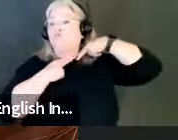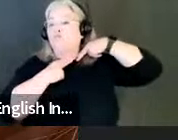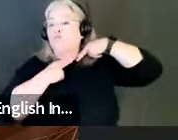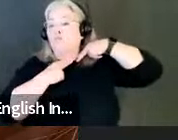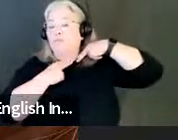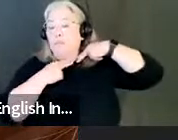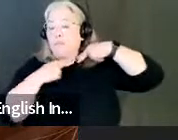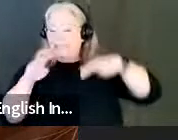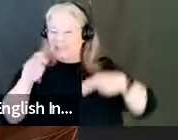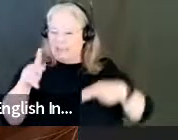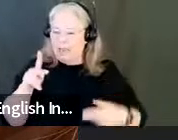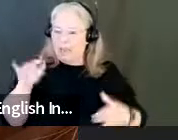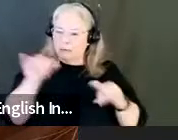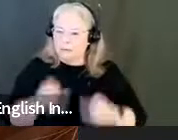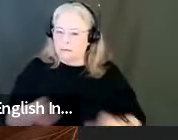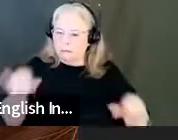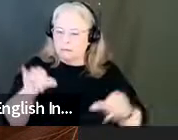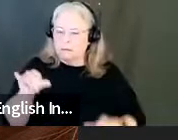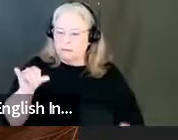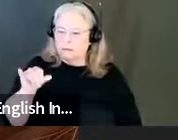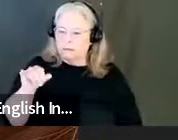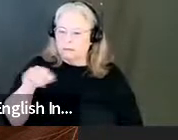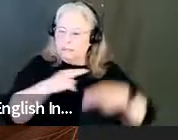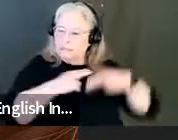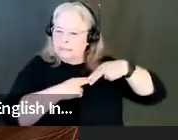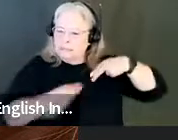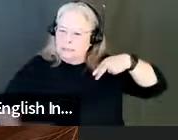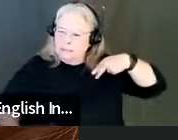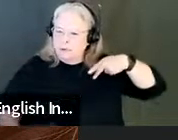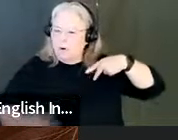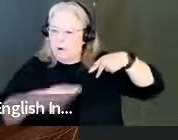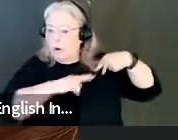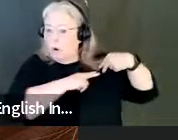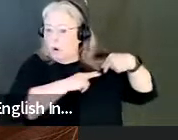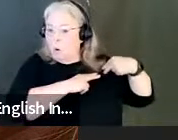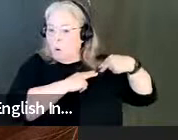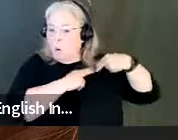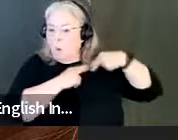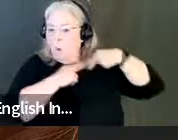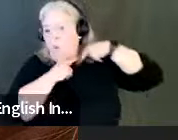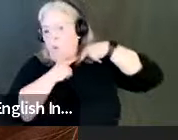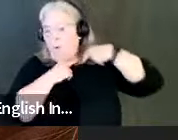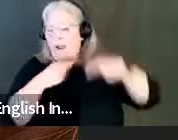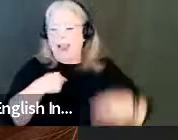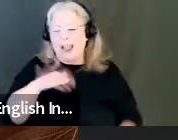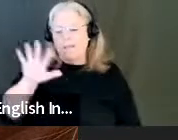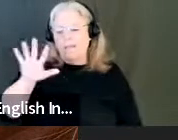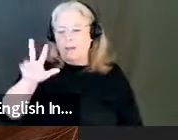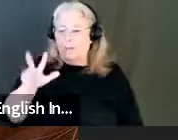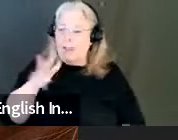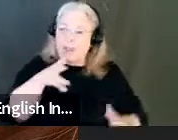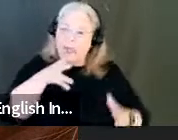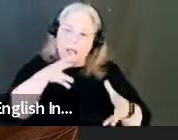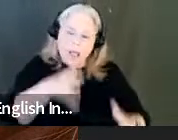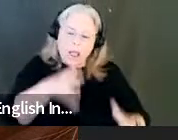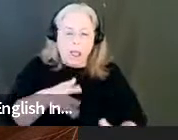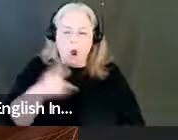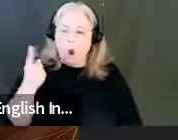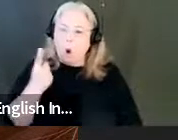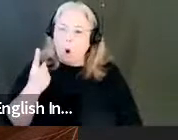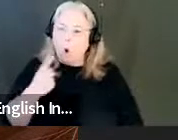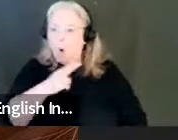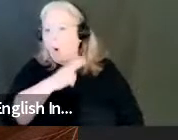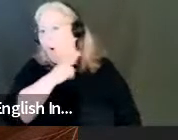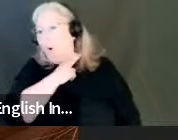you in the neck, that seatbelt creep? And I really hate that. I'm 5'3" and the seatbelt